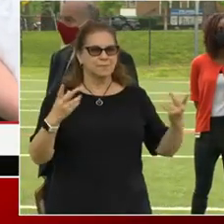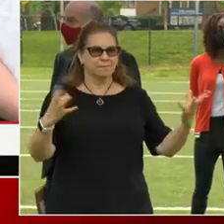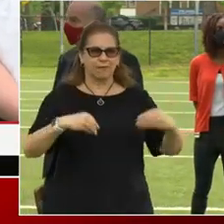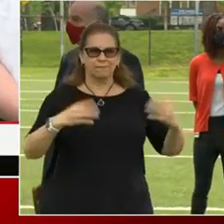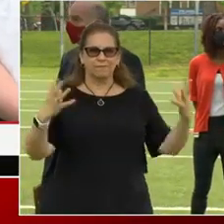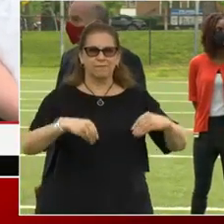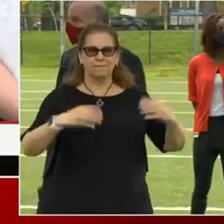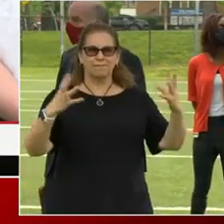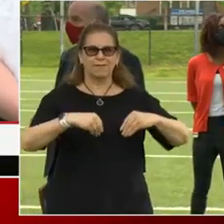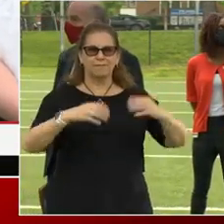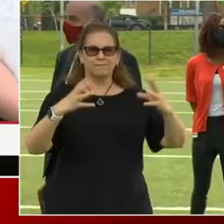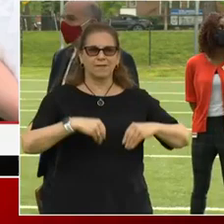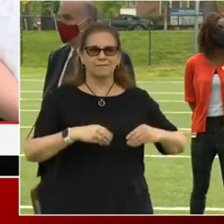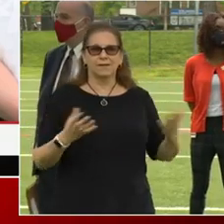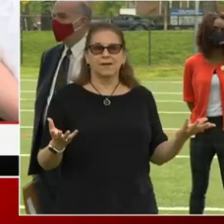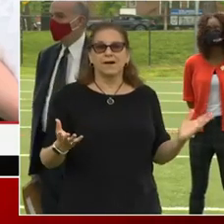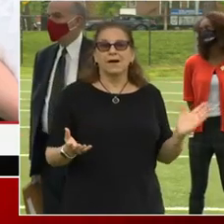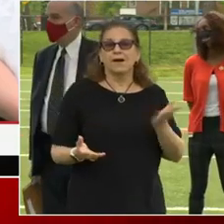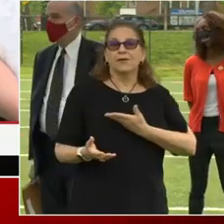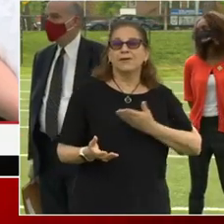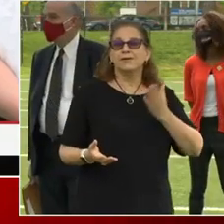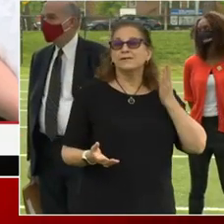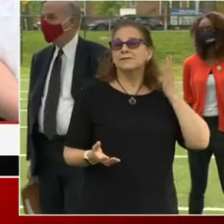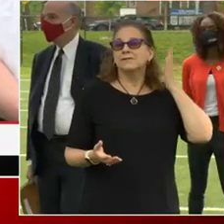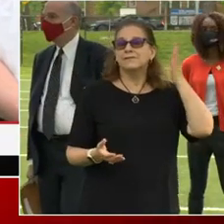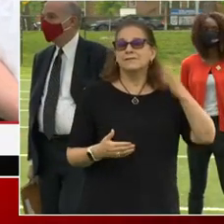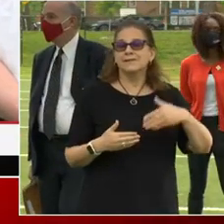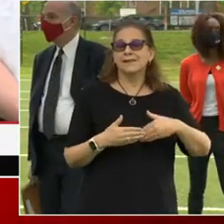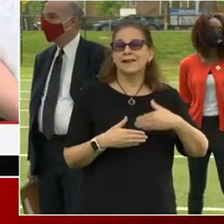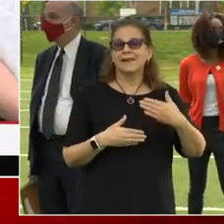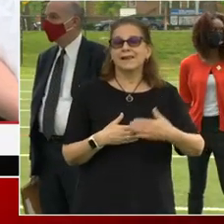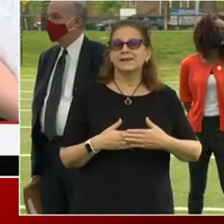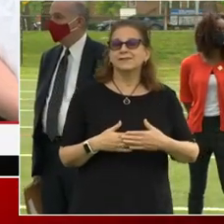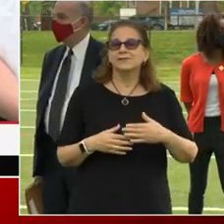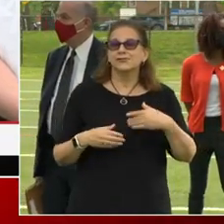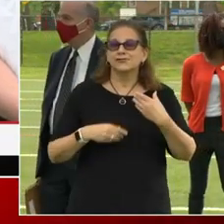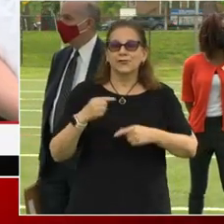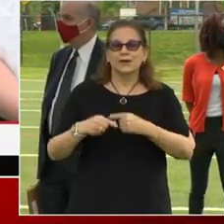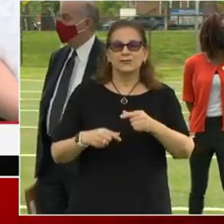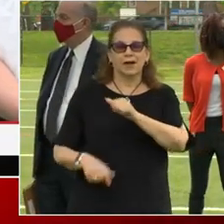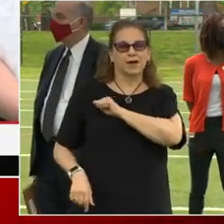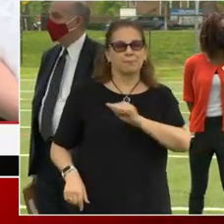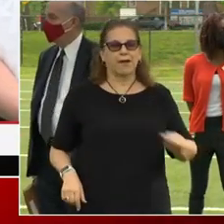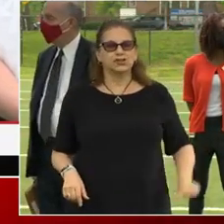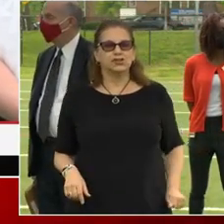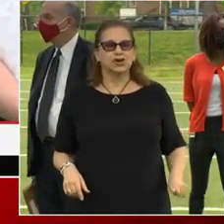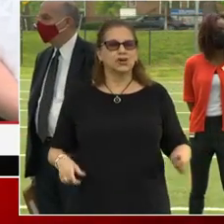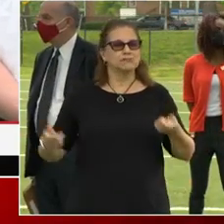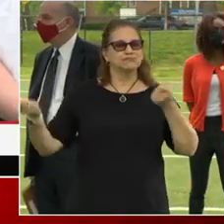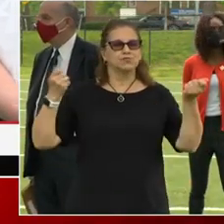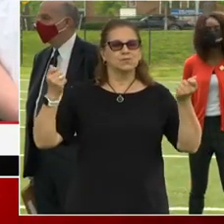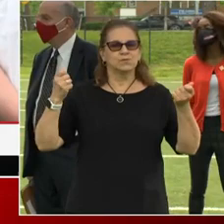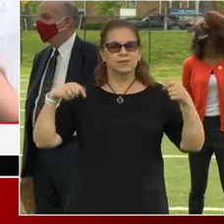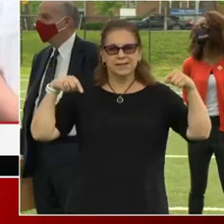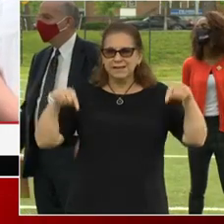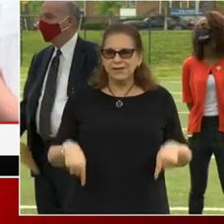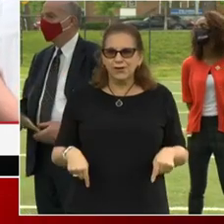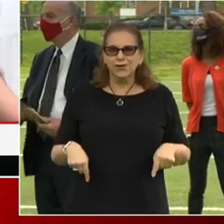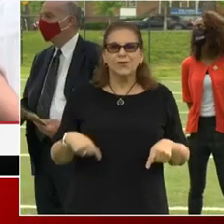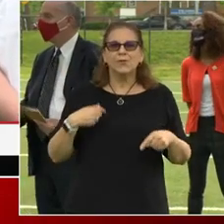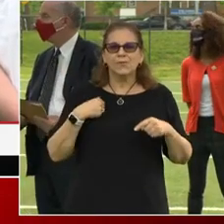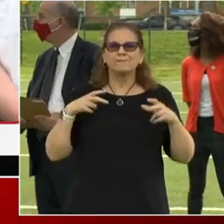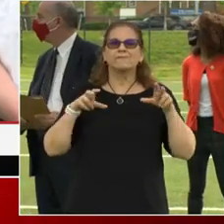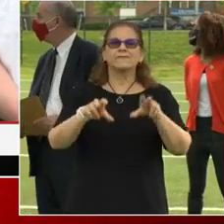ambassadors, quite frankly. So we're gonna stay on those issues. the challenge that you also issued is